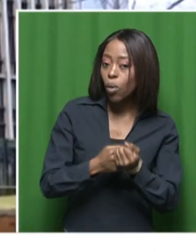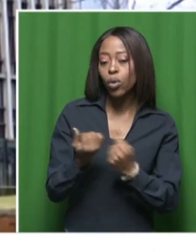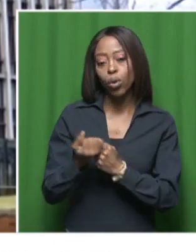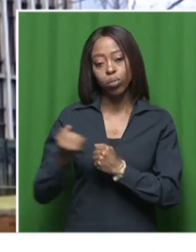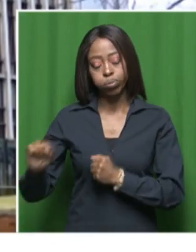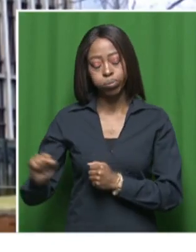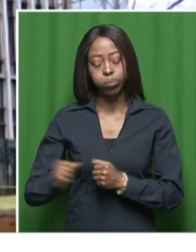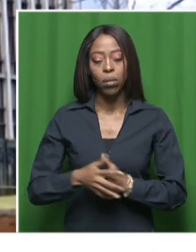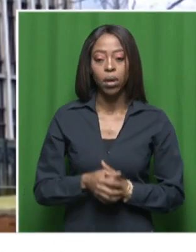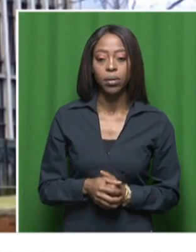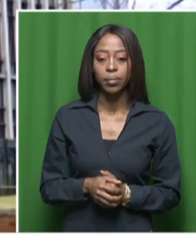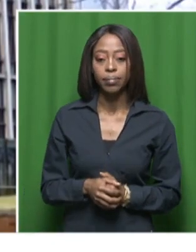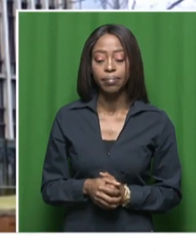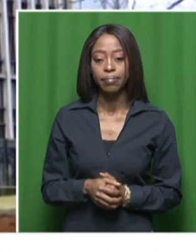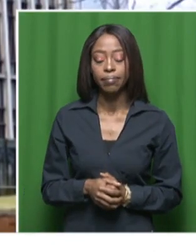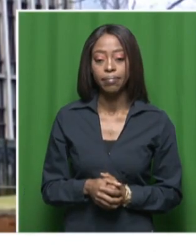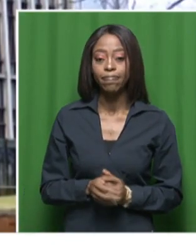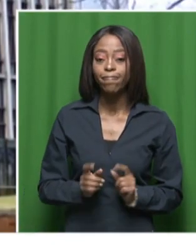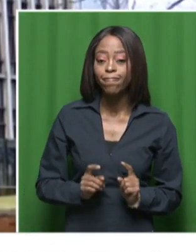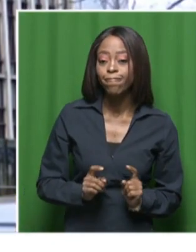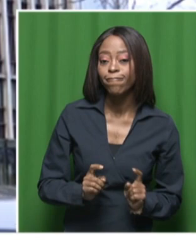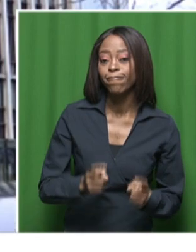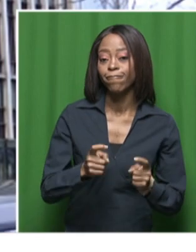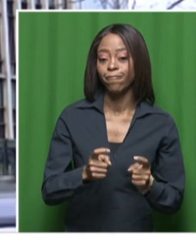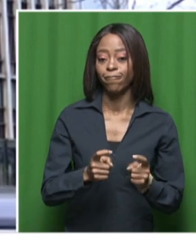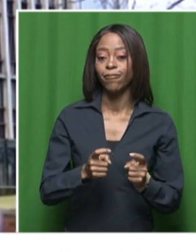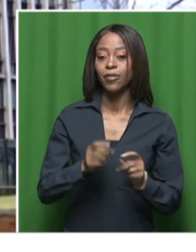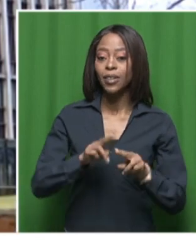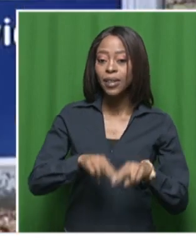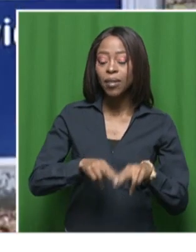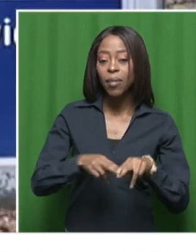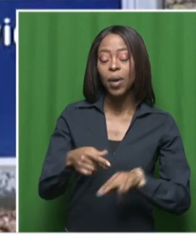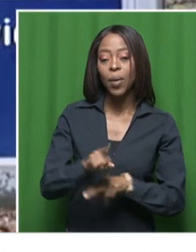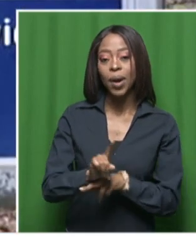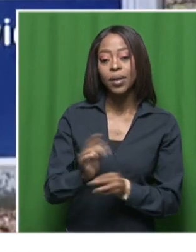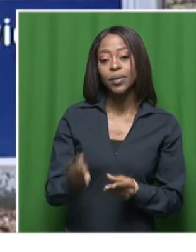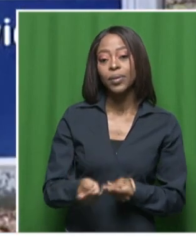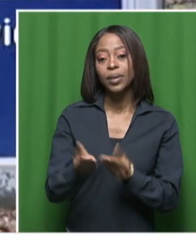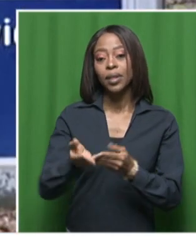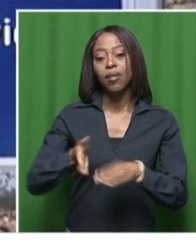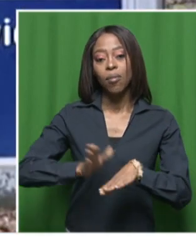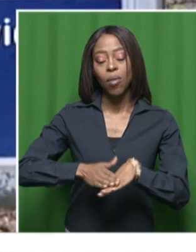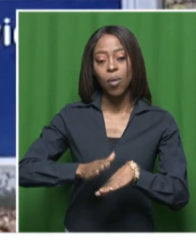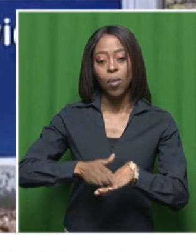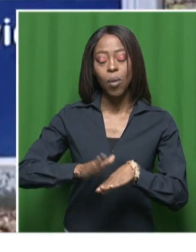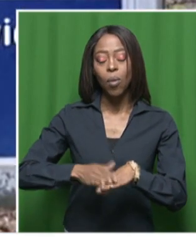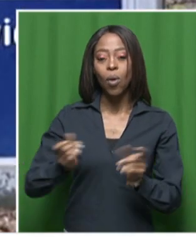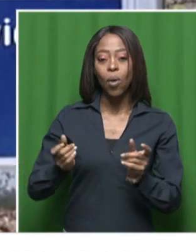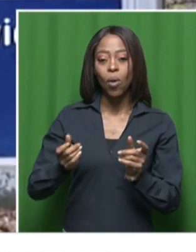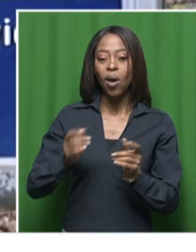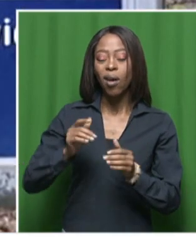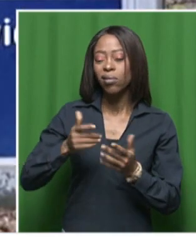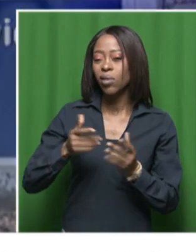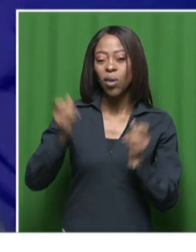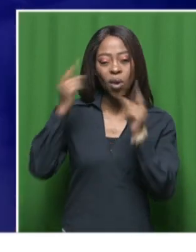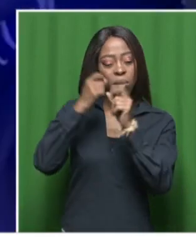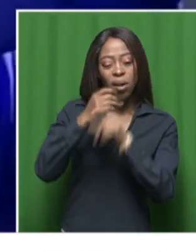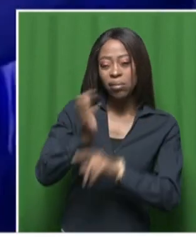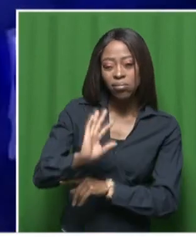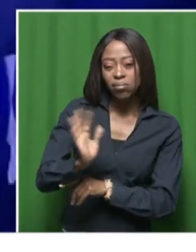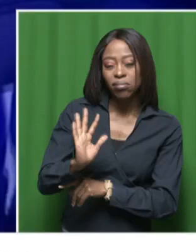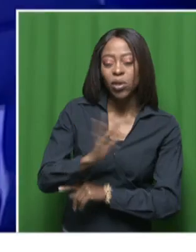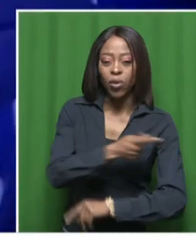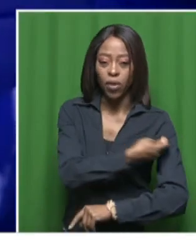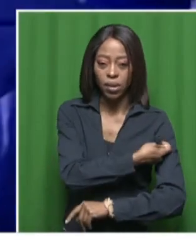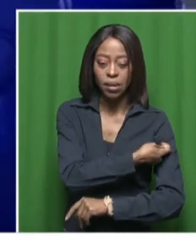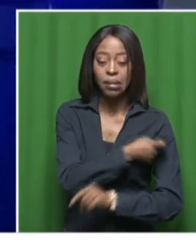recommendations. The agency's posture appears to lean towards providing a more predictable, less complicated vaccine deployment in the